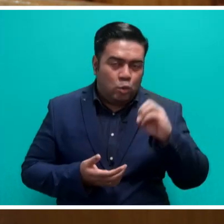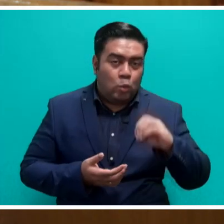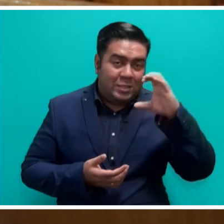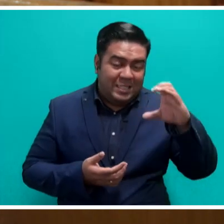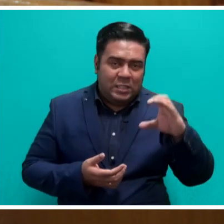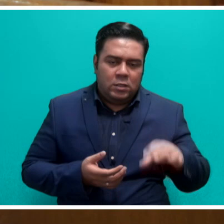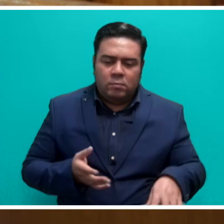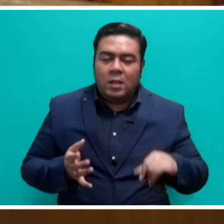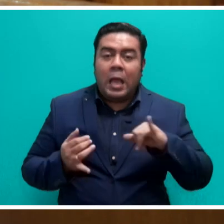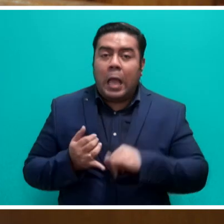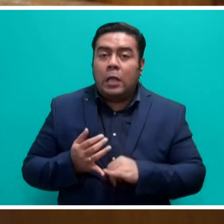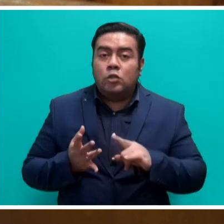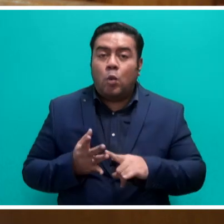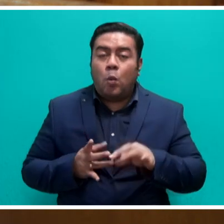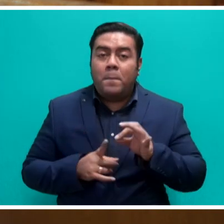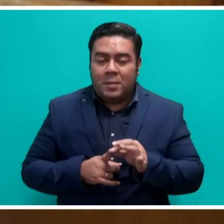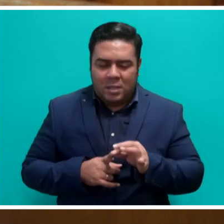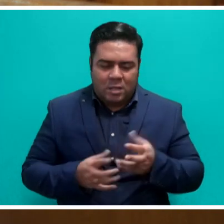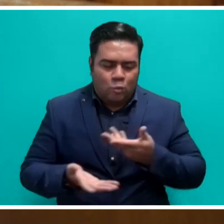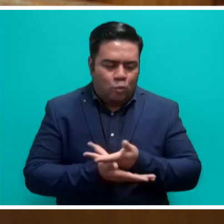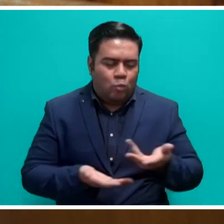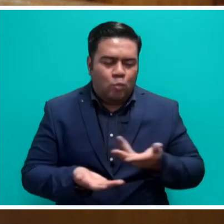SOPs was circulated among the members.